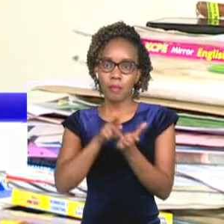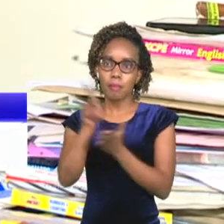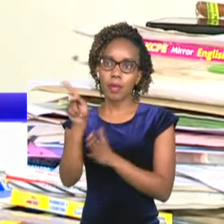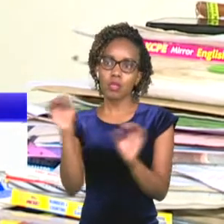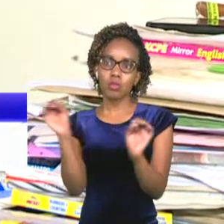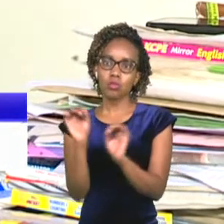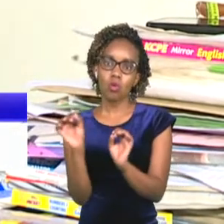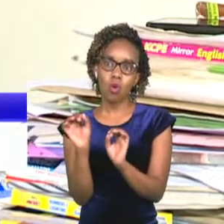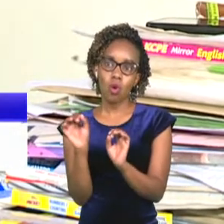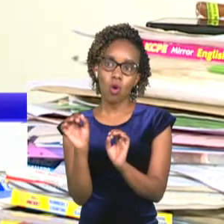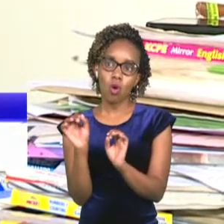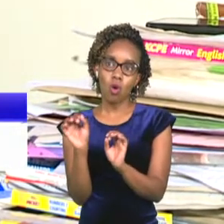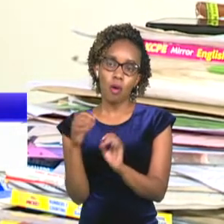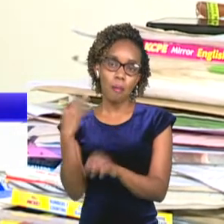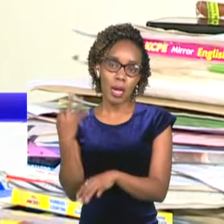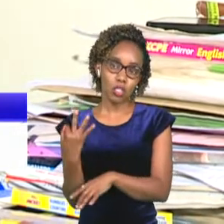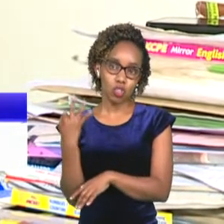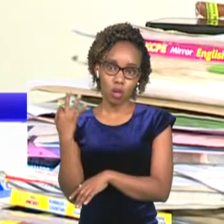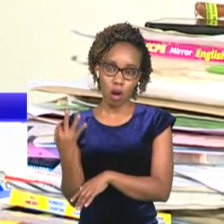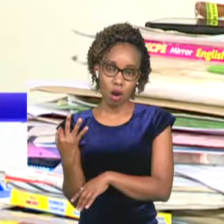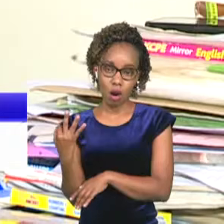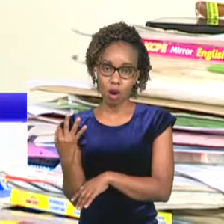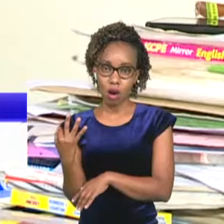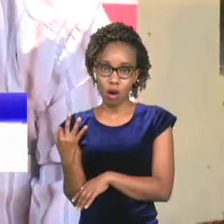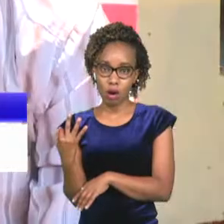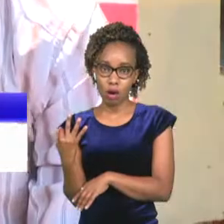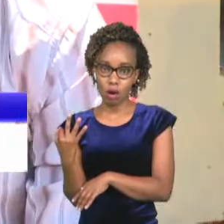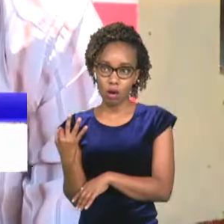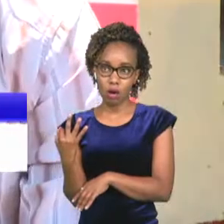since the month of March.